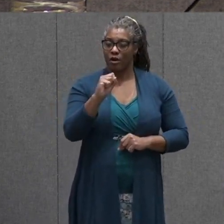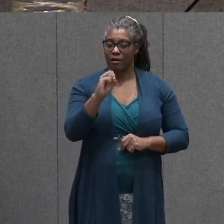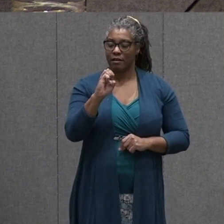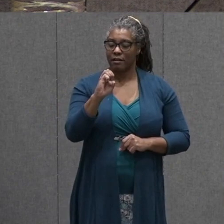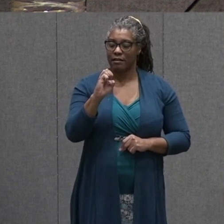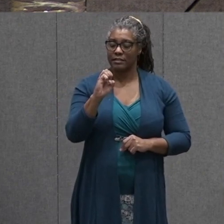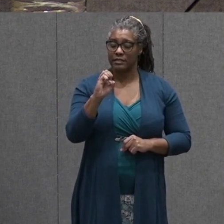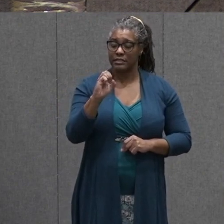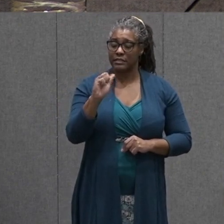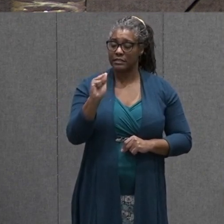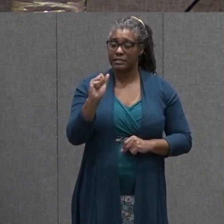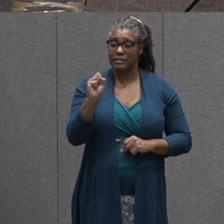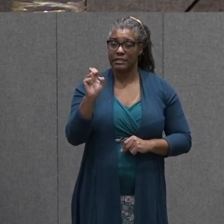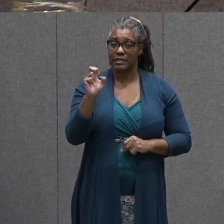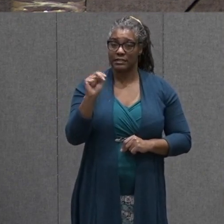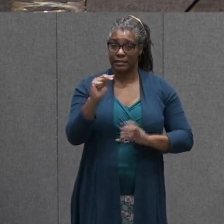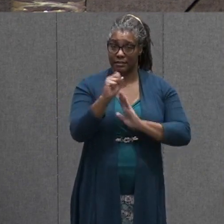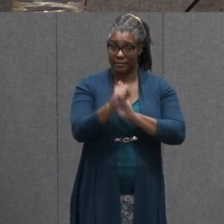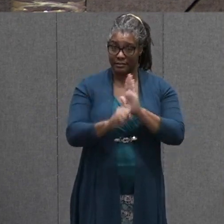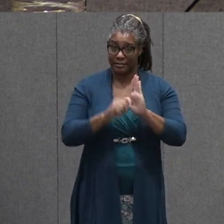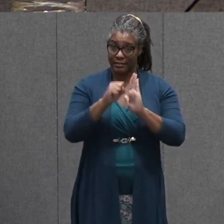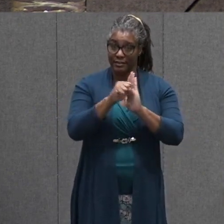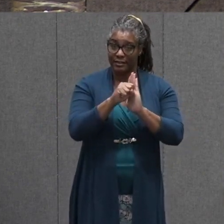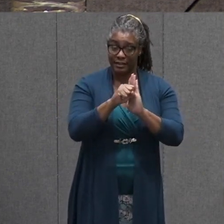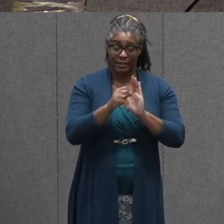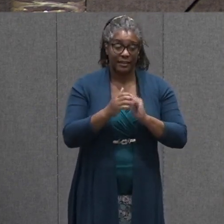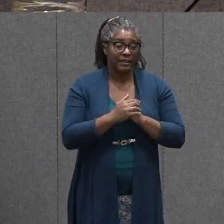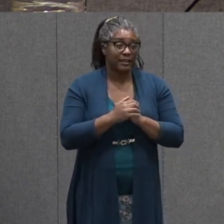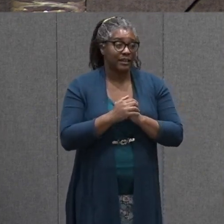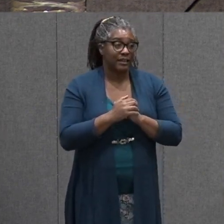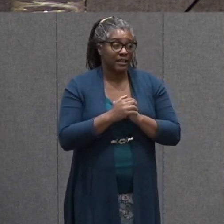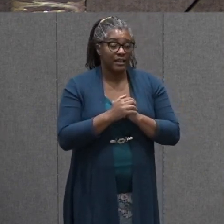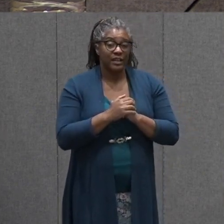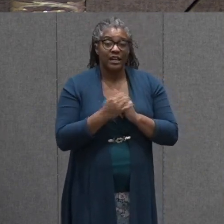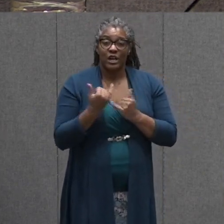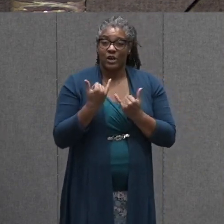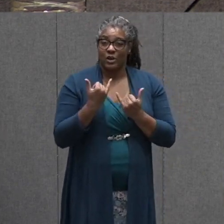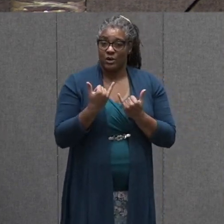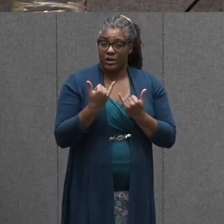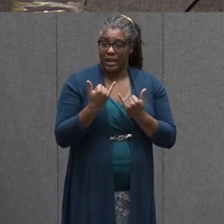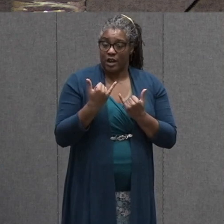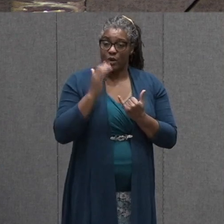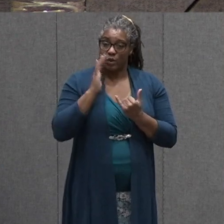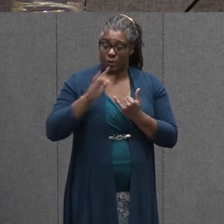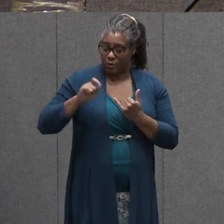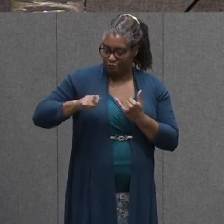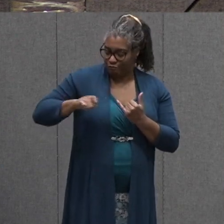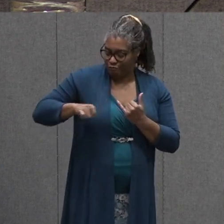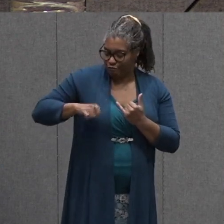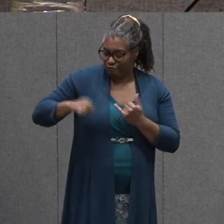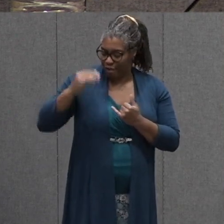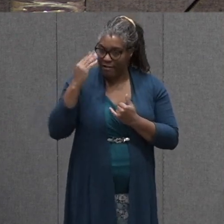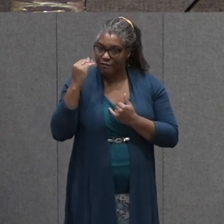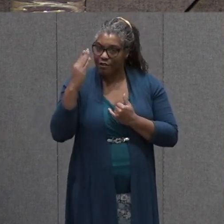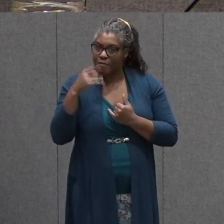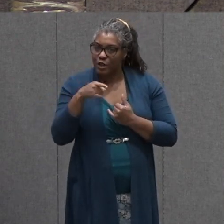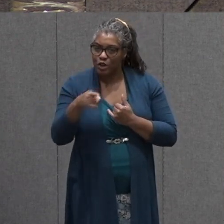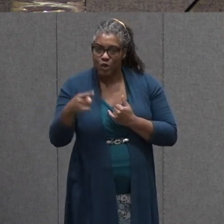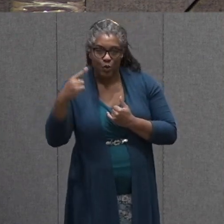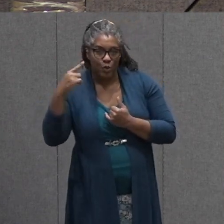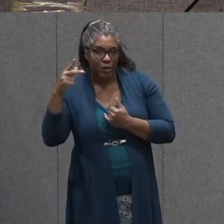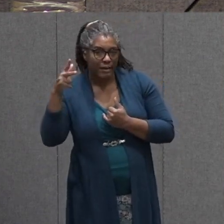attacking 2 more words. I believe in you. Don't be afraid. Okay, so my next word, I'm going to hold it